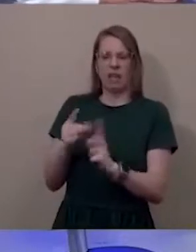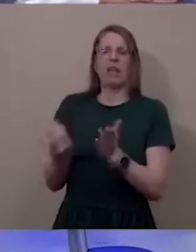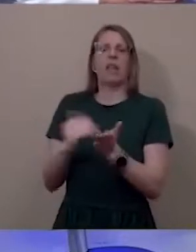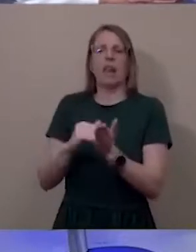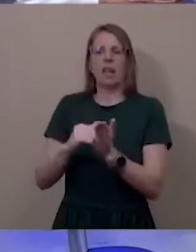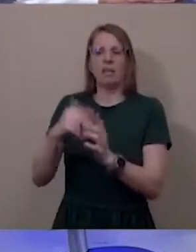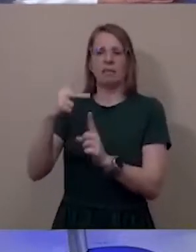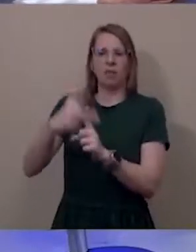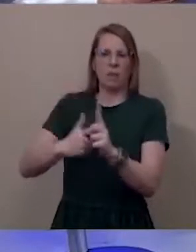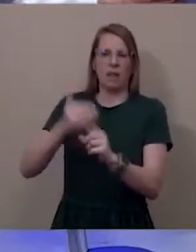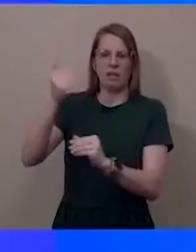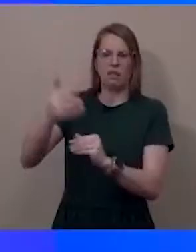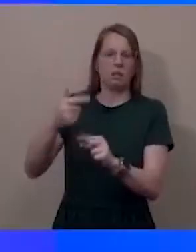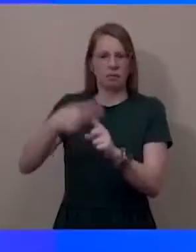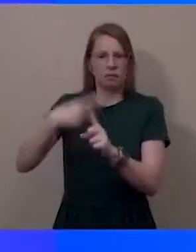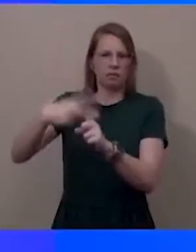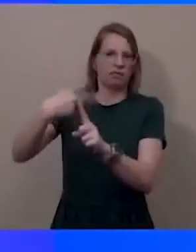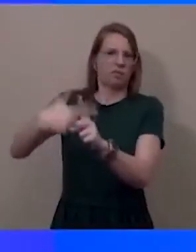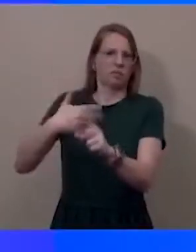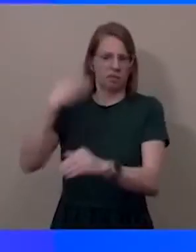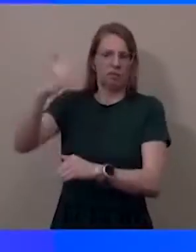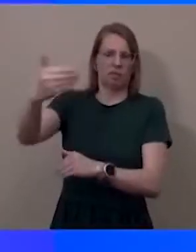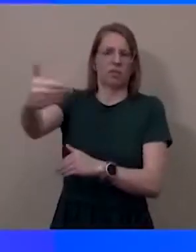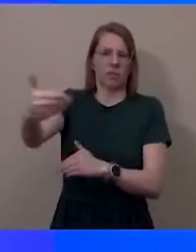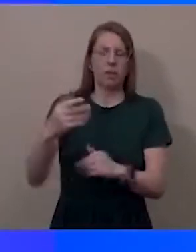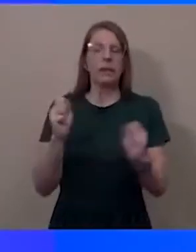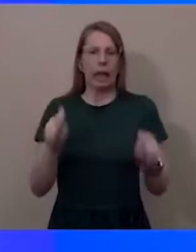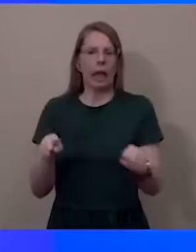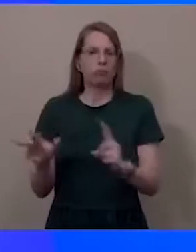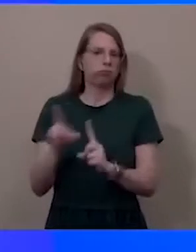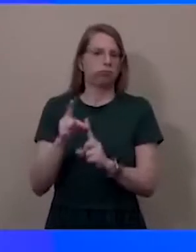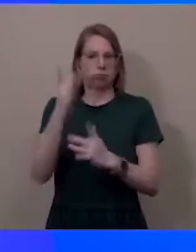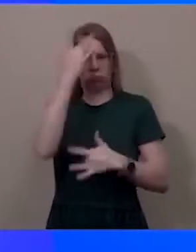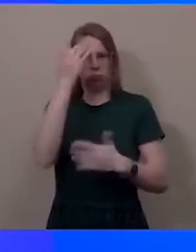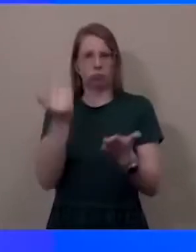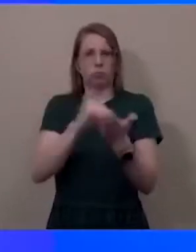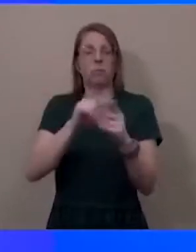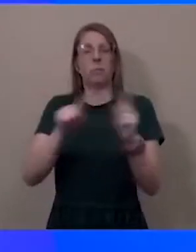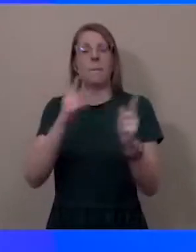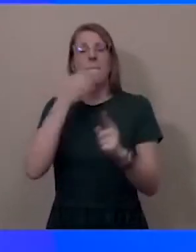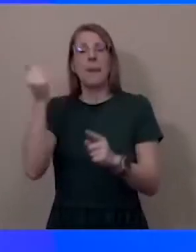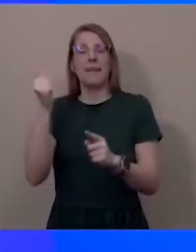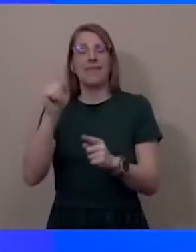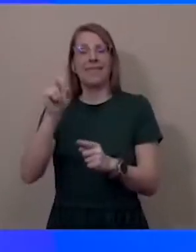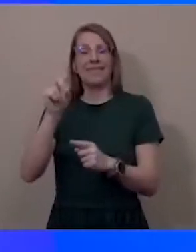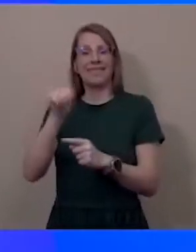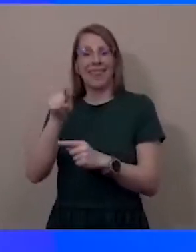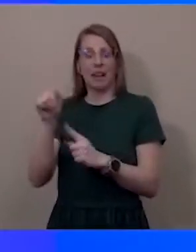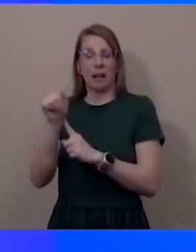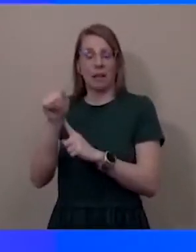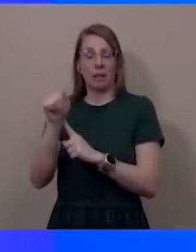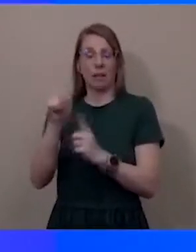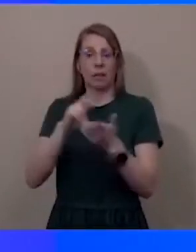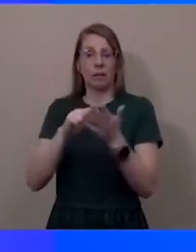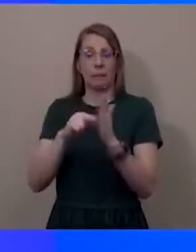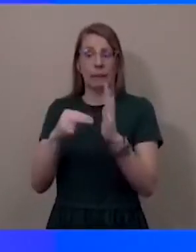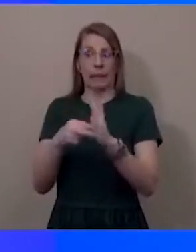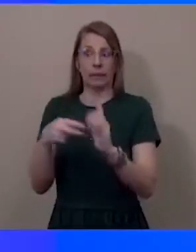months. I think it's still important that right now the best data signals is that you have even